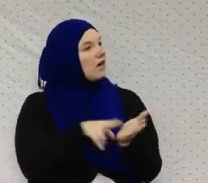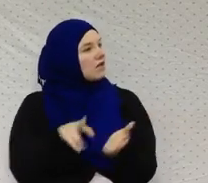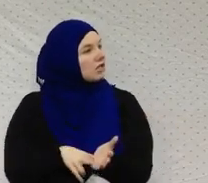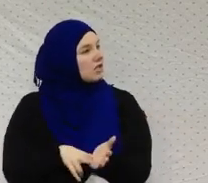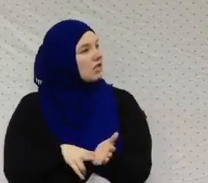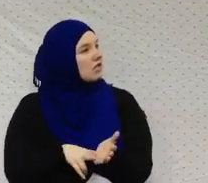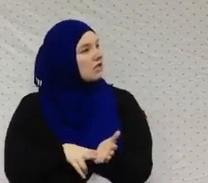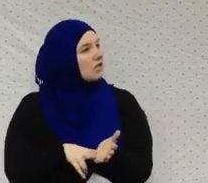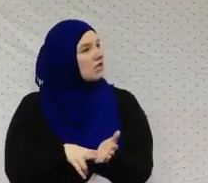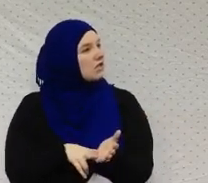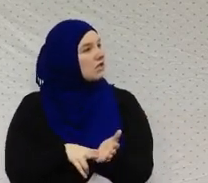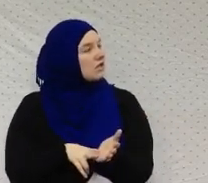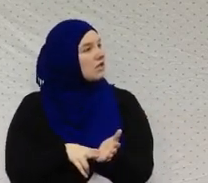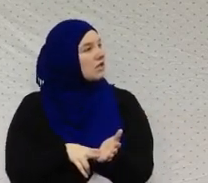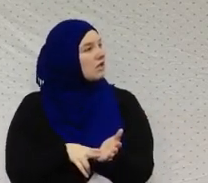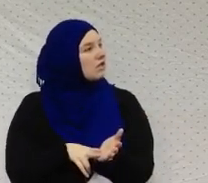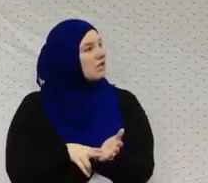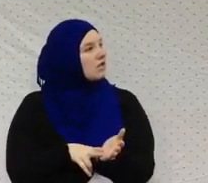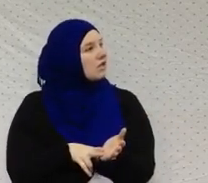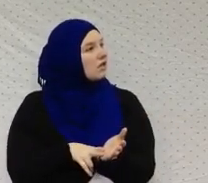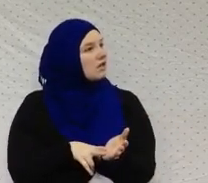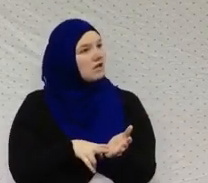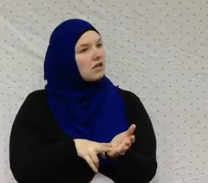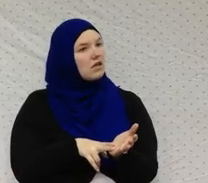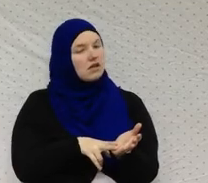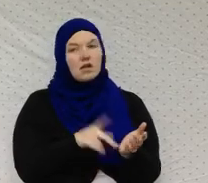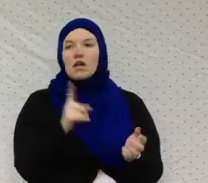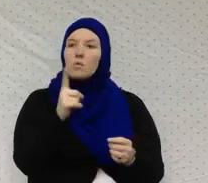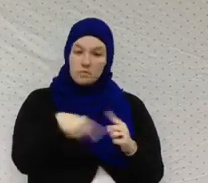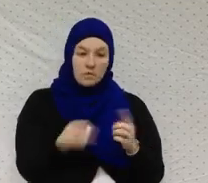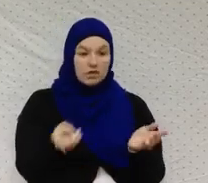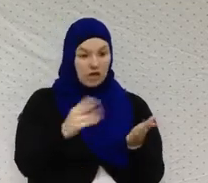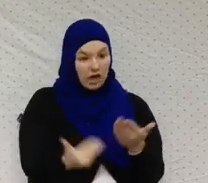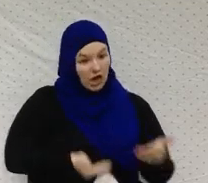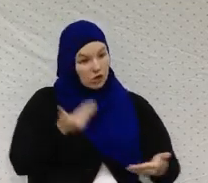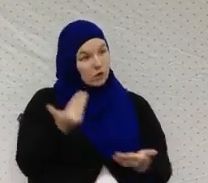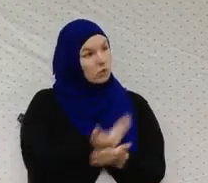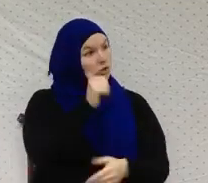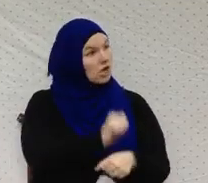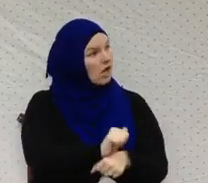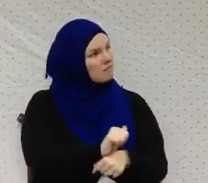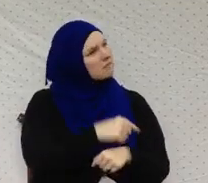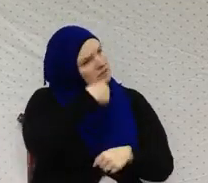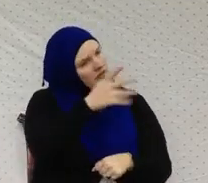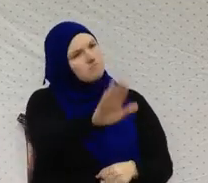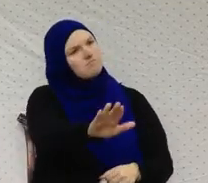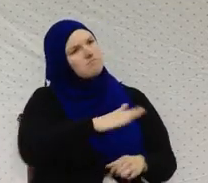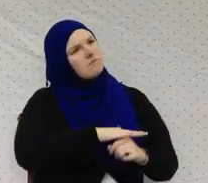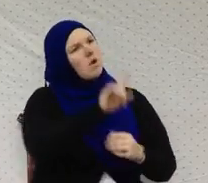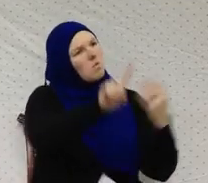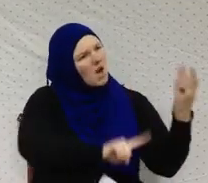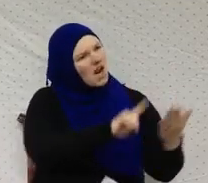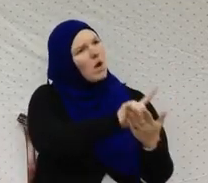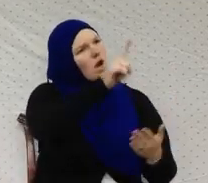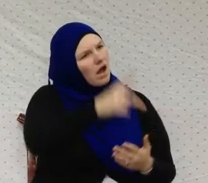or 1.5 hour to go pray Jum'ah and come back, because the job is lucrative, or I'm afraid that I may not get the